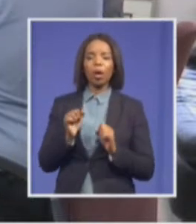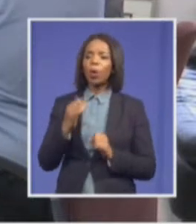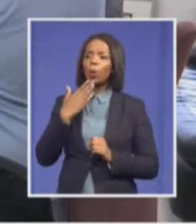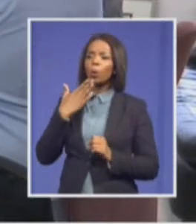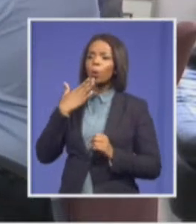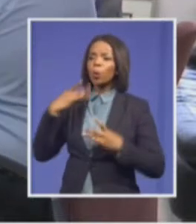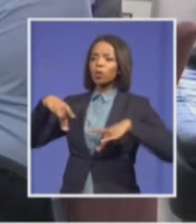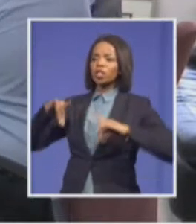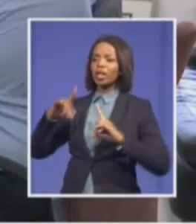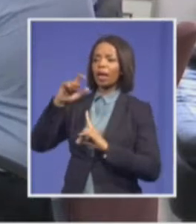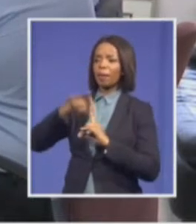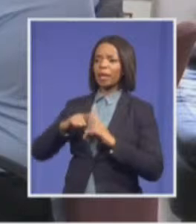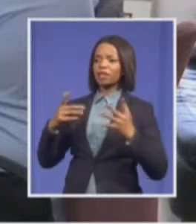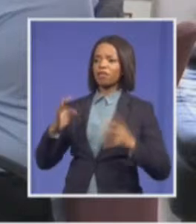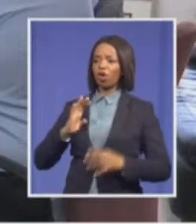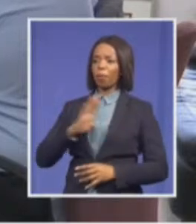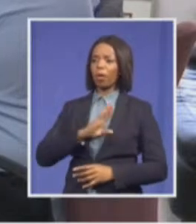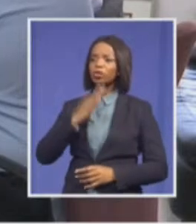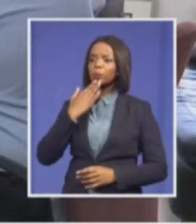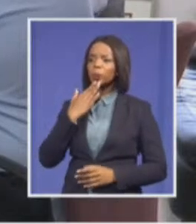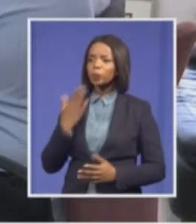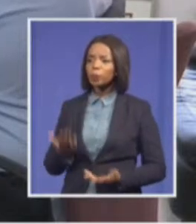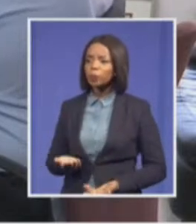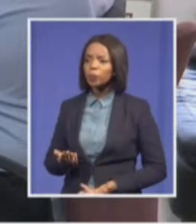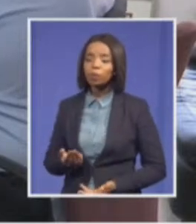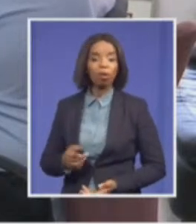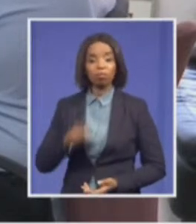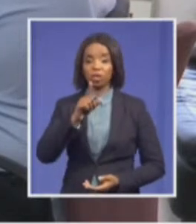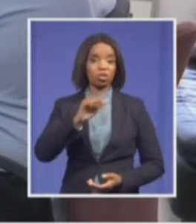Well, that's not the point. No, I'm just asking who's the chairman of the board?